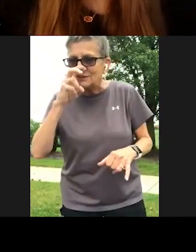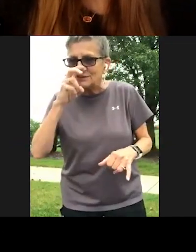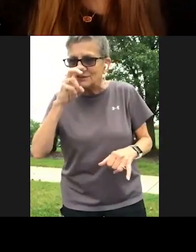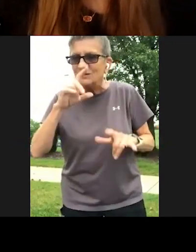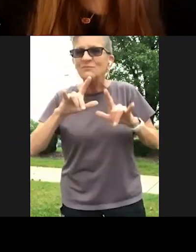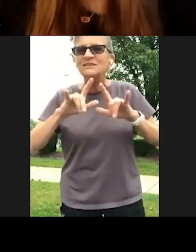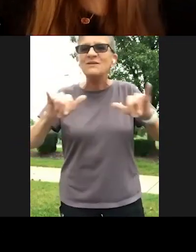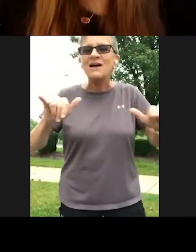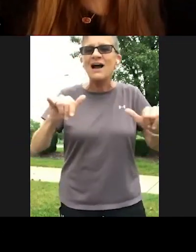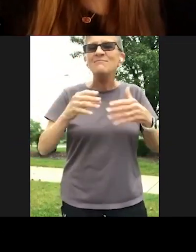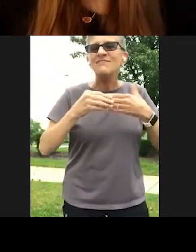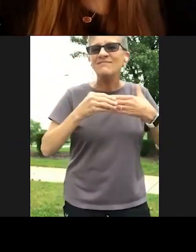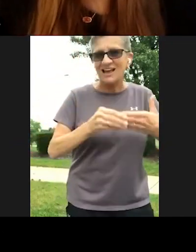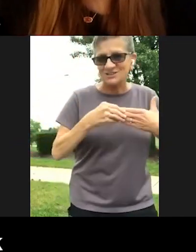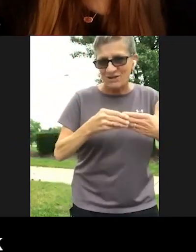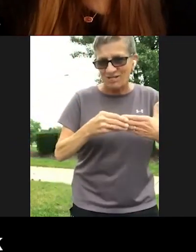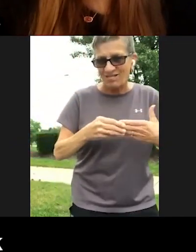accessible.